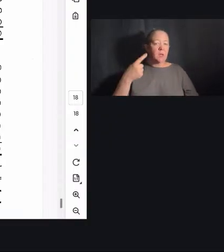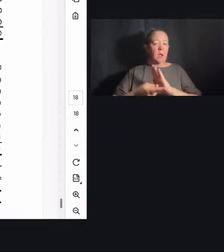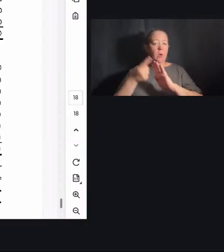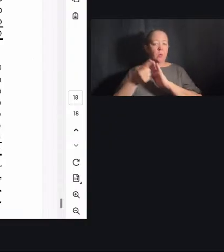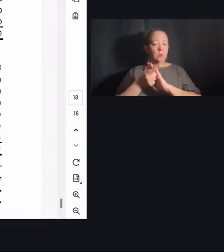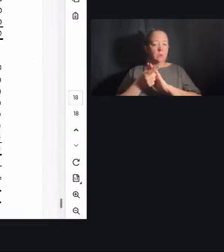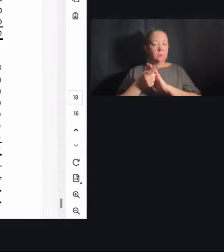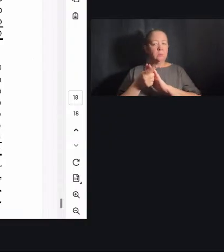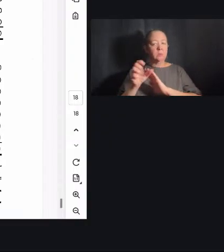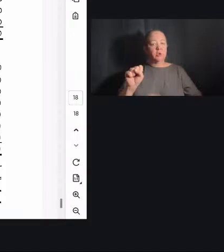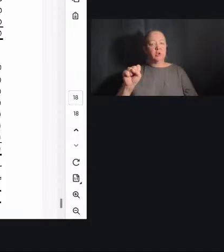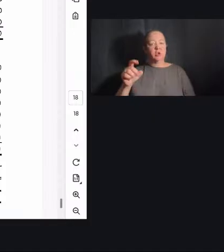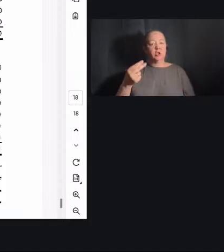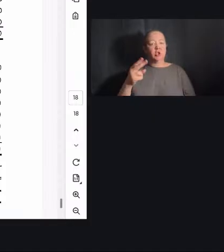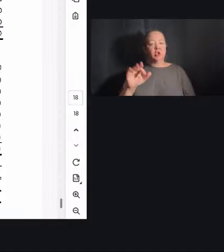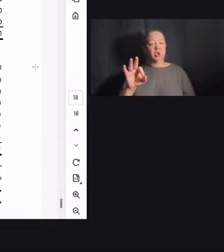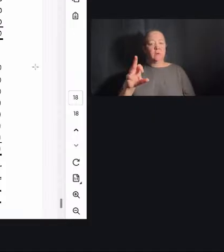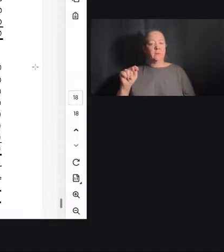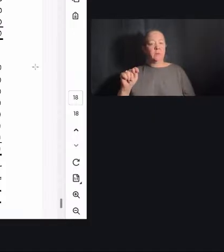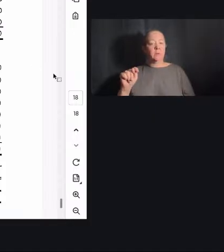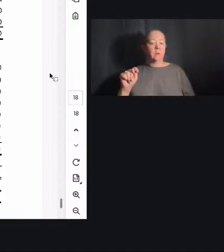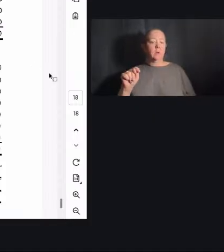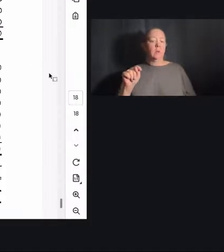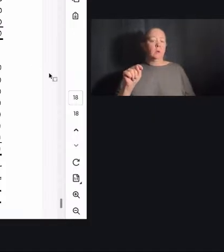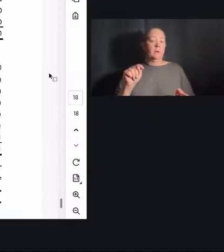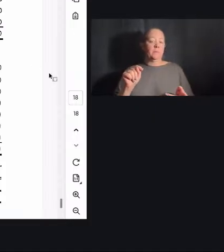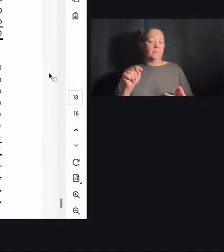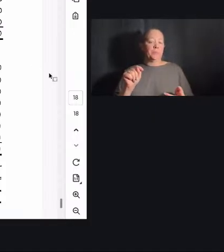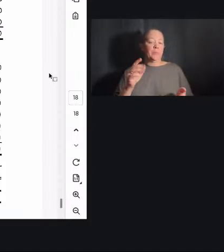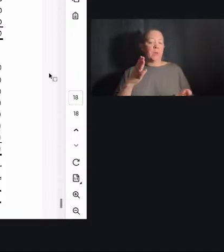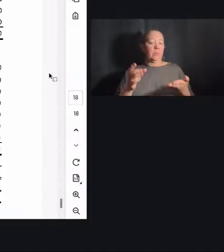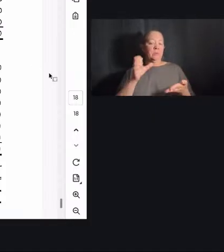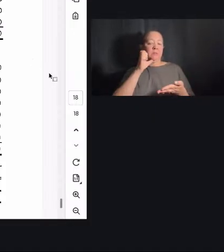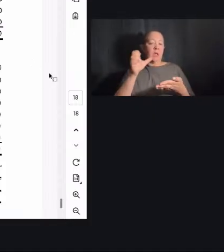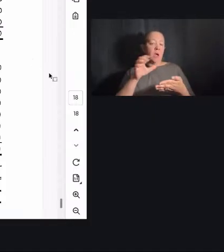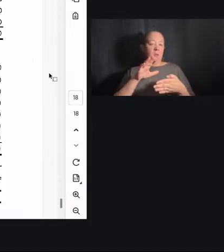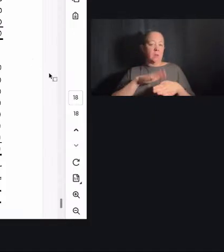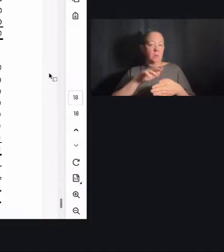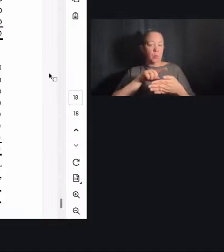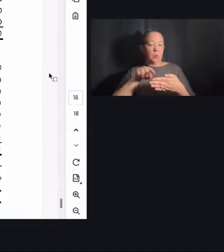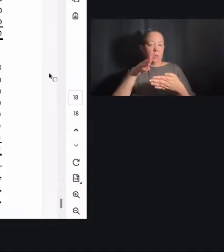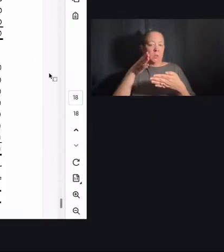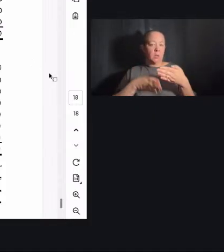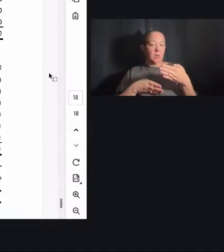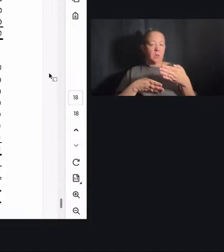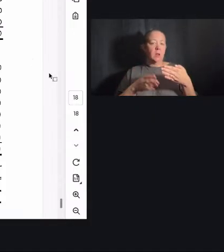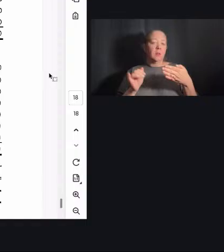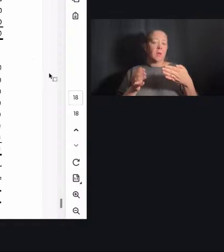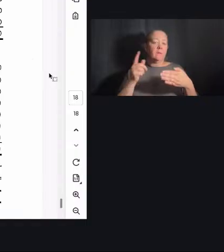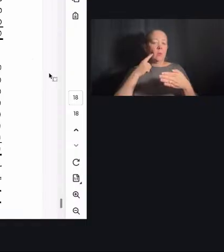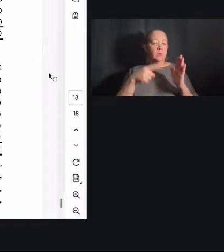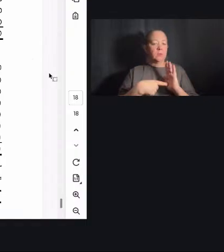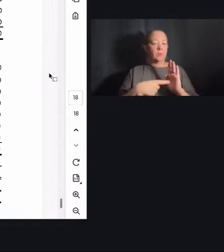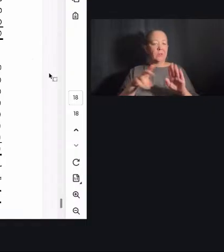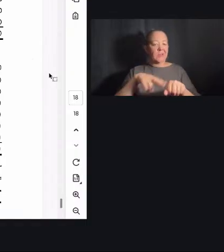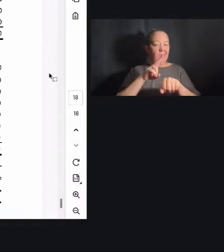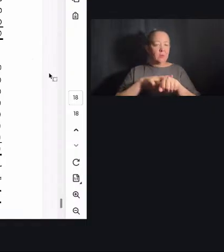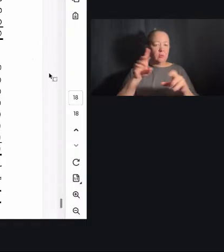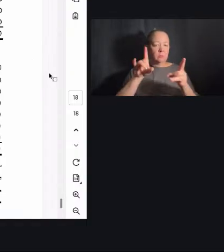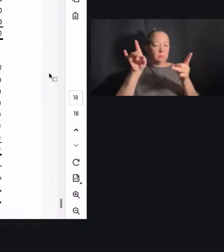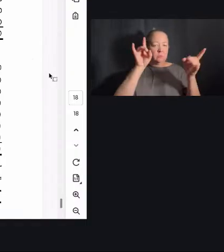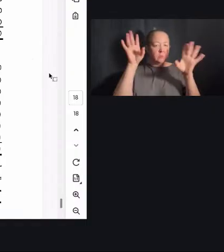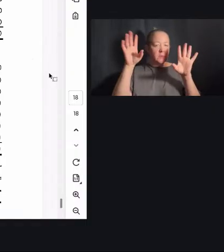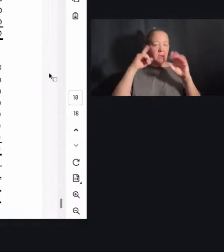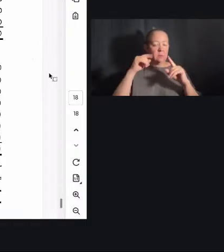come over the weekends, because most of the overtime outside the natural disasters, Snow Creek, that can be used,